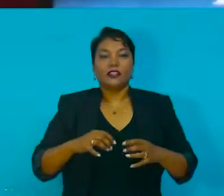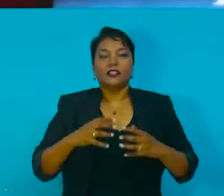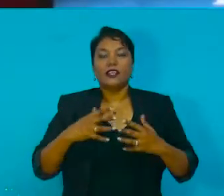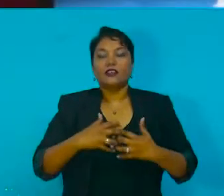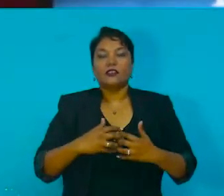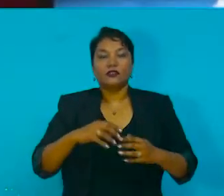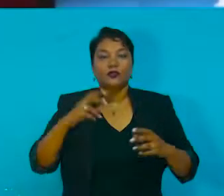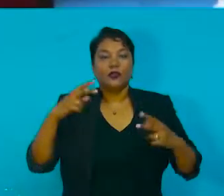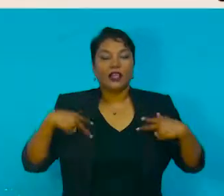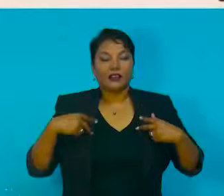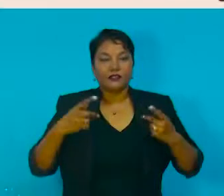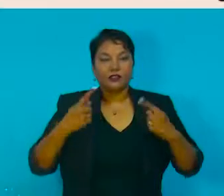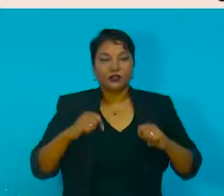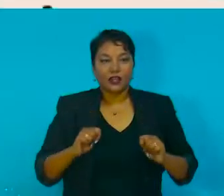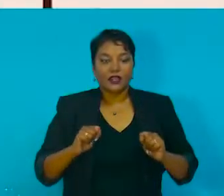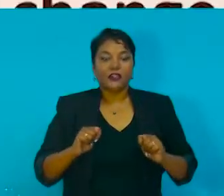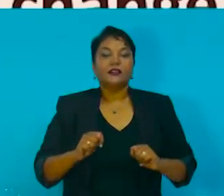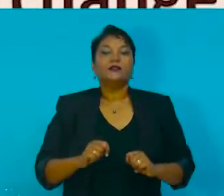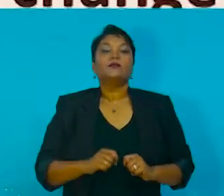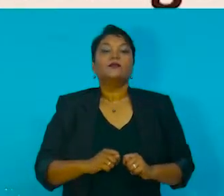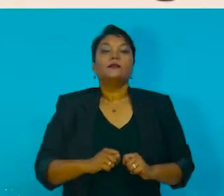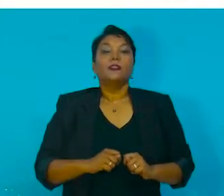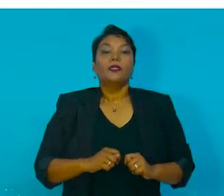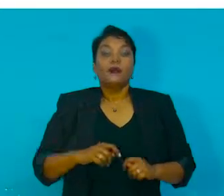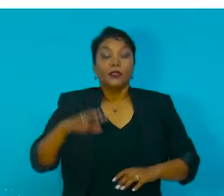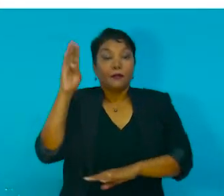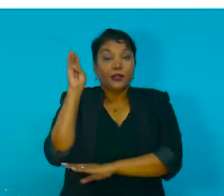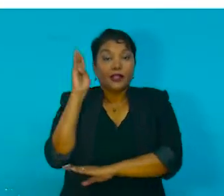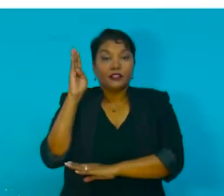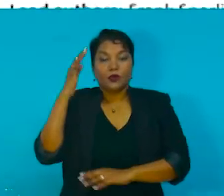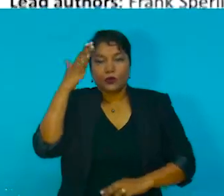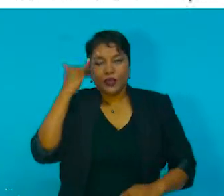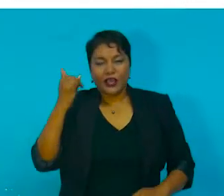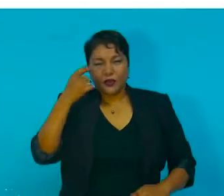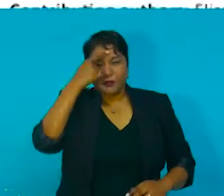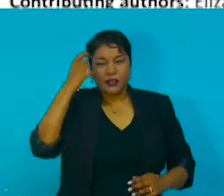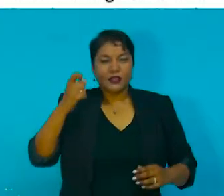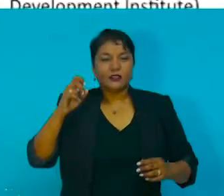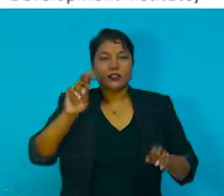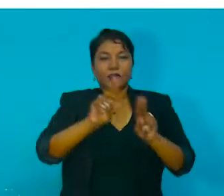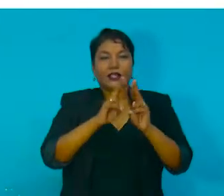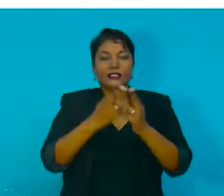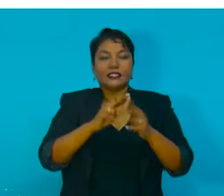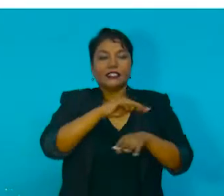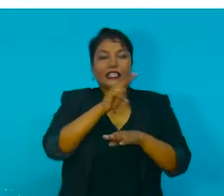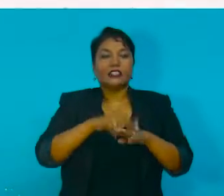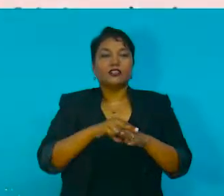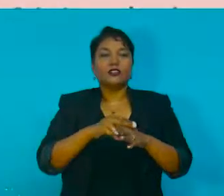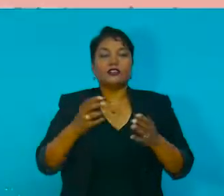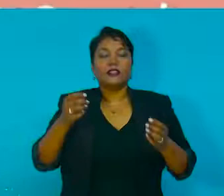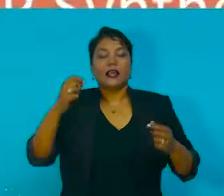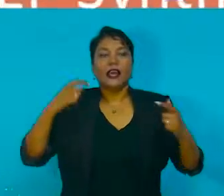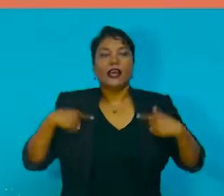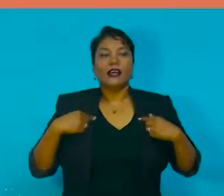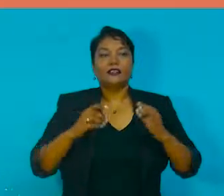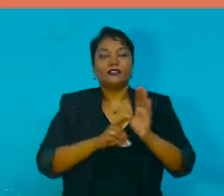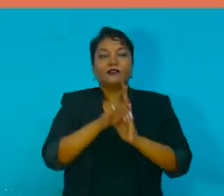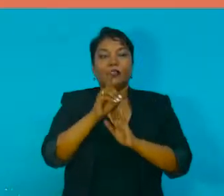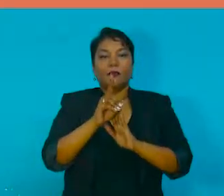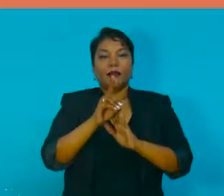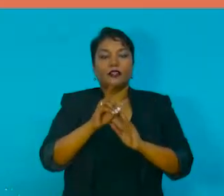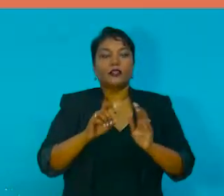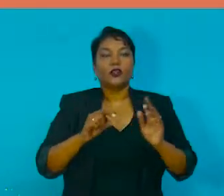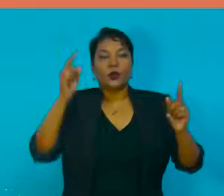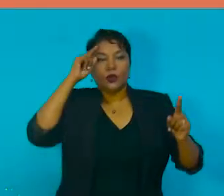heavy industries will lead the effort. This pledge is linked to the Sustainable Development Goals, the SDGs, established by the